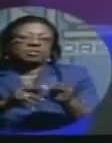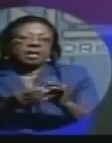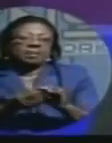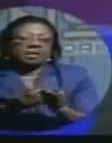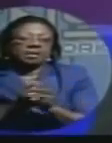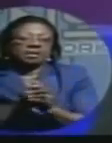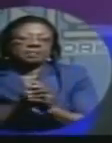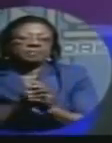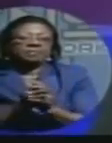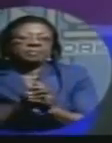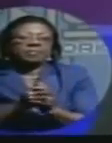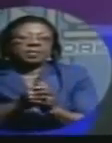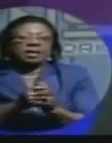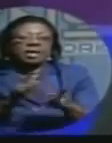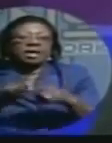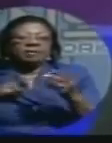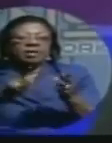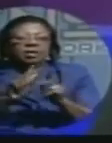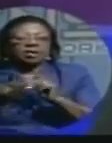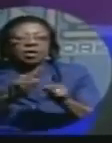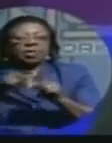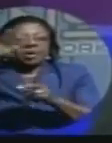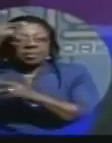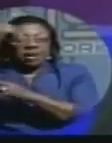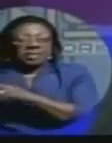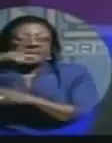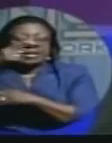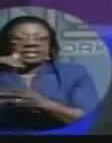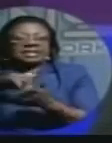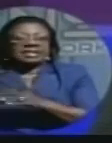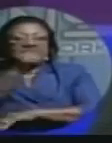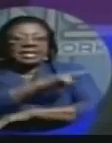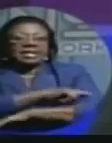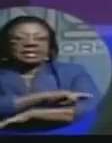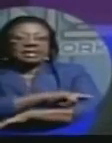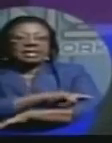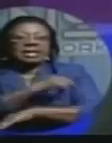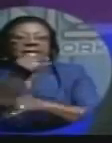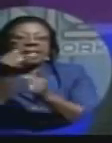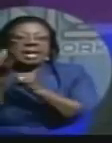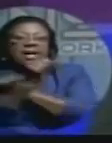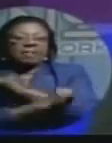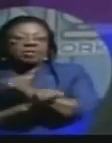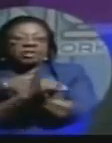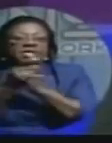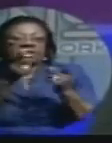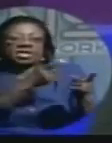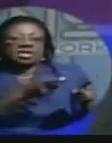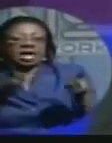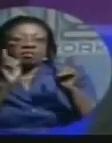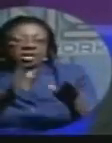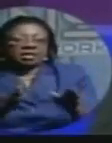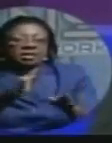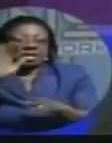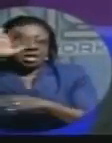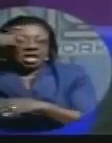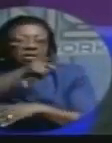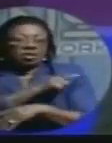Well, following much speculation, Prime Minister Perry Christie announced today that Immigration Director Jack Thompson has been reassigned.